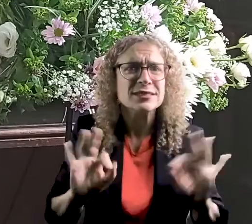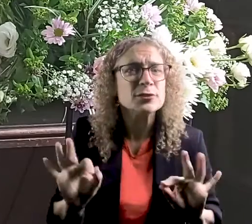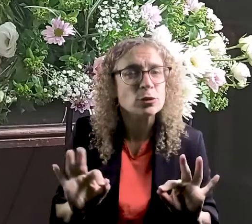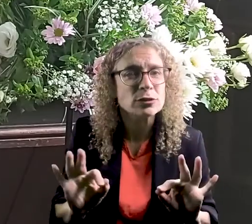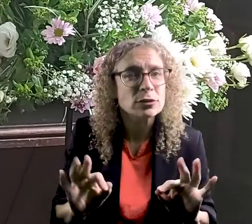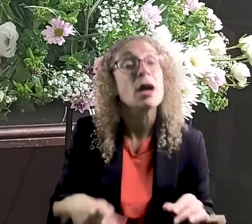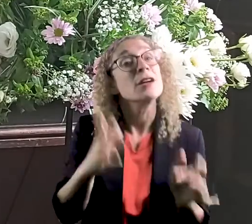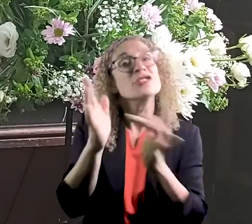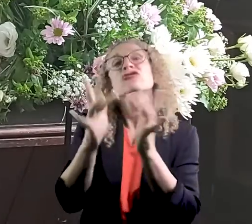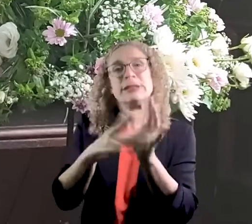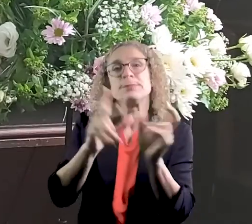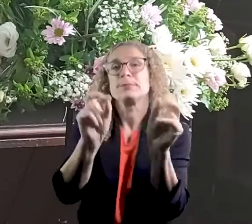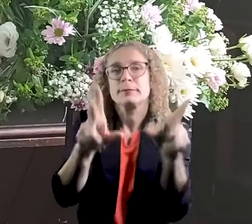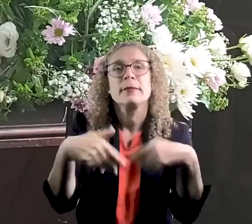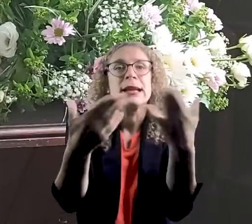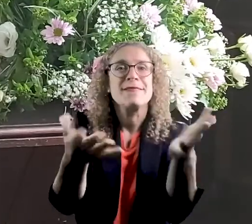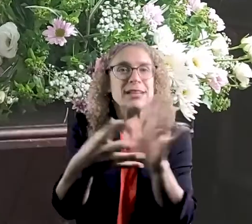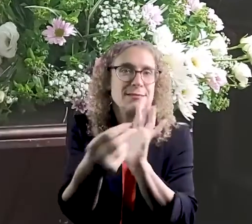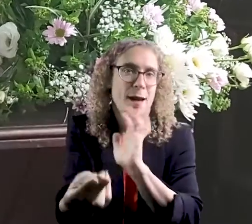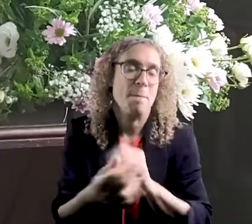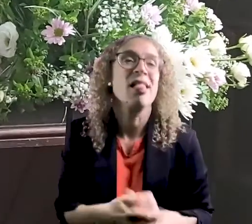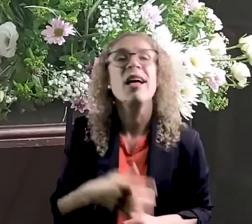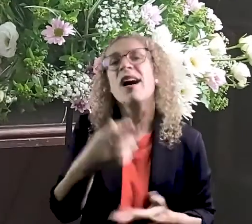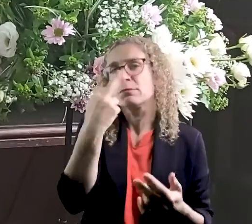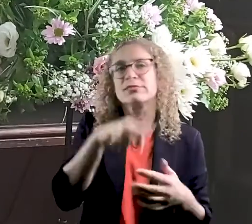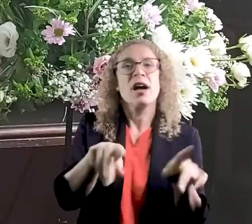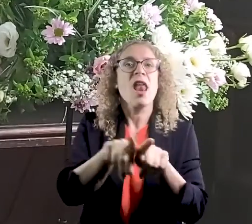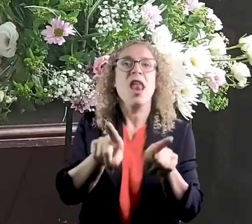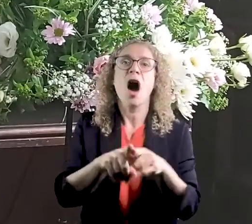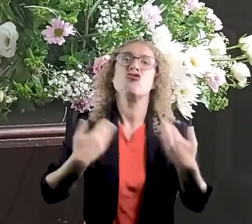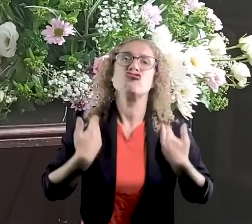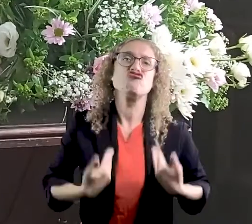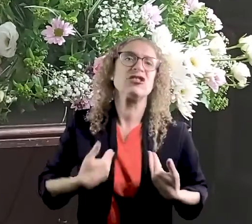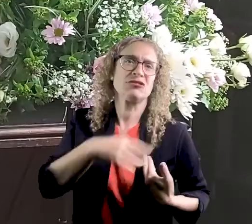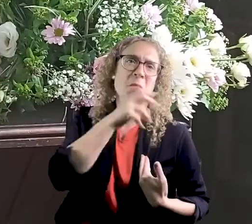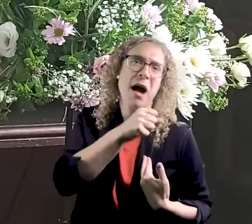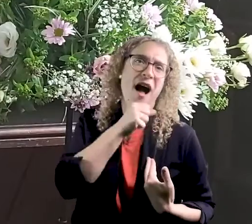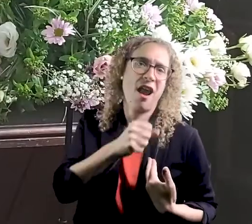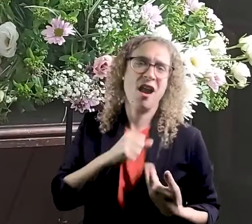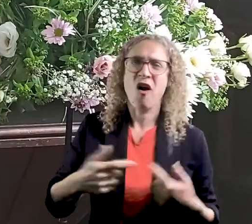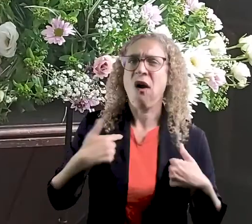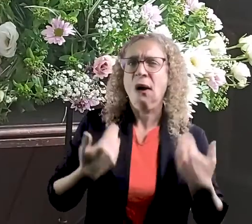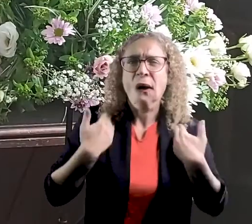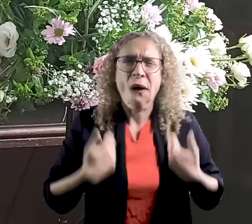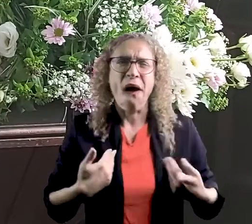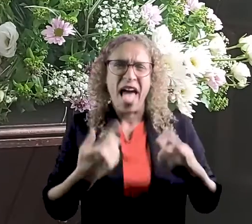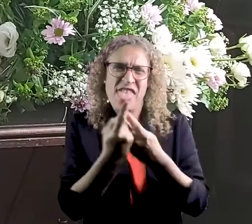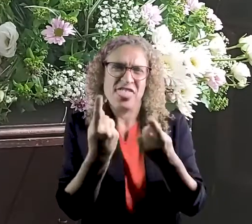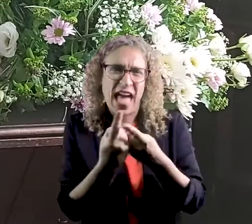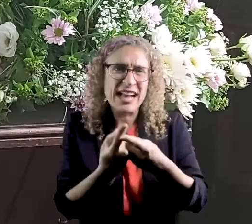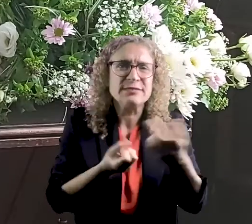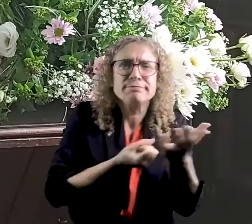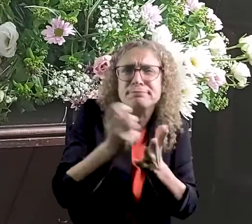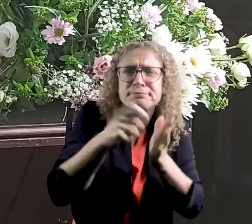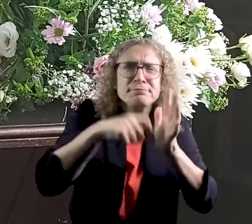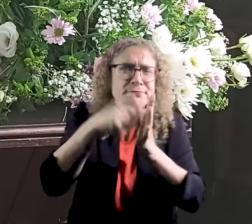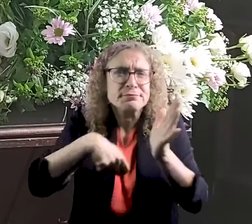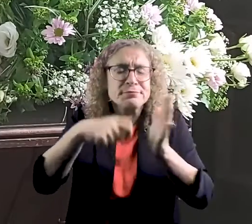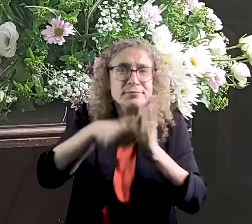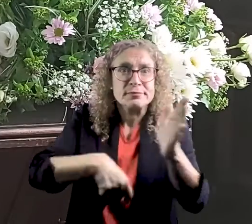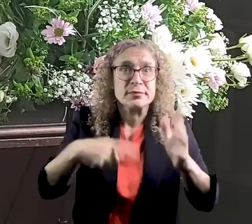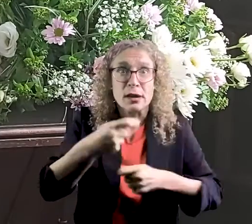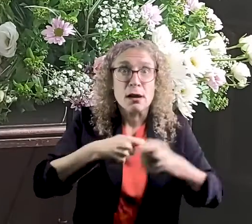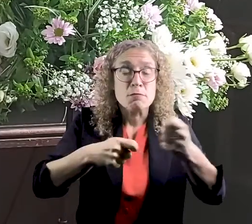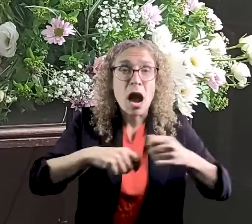Jesus told them this parable. There was once a rich man who had land which bore good crops. He began to think to himself, "I